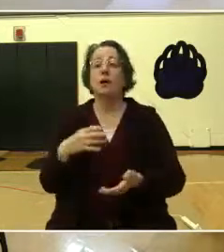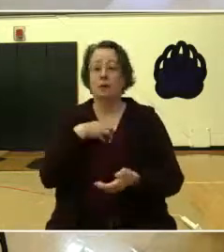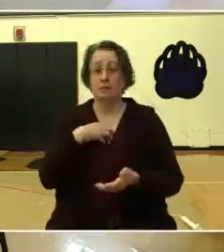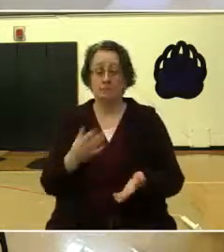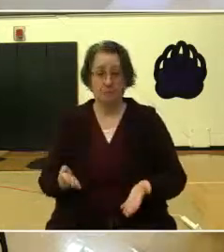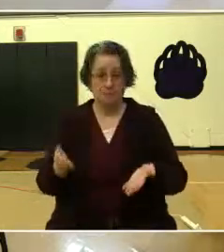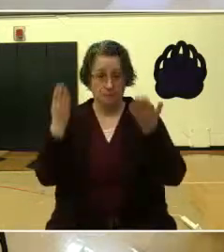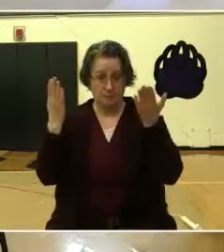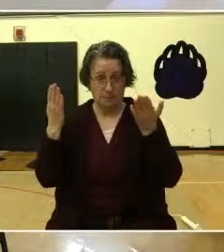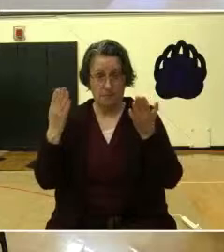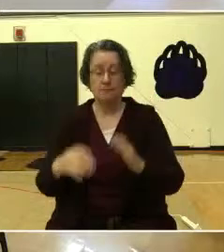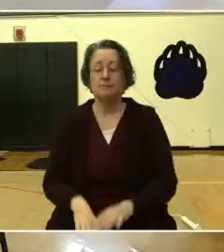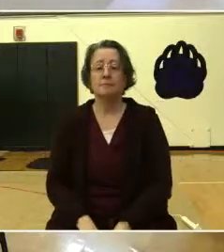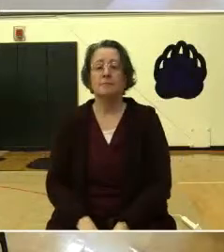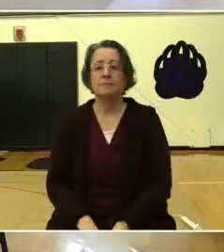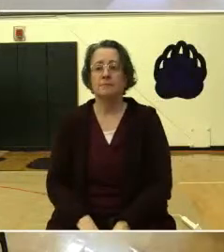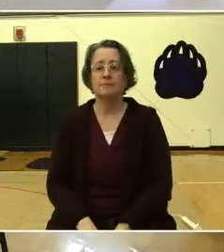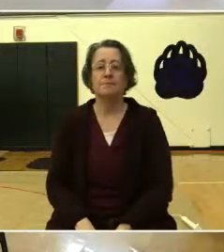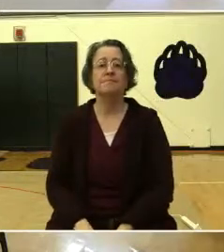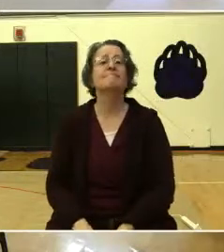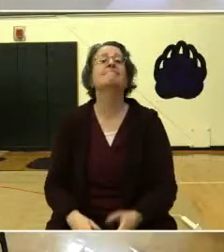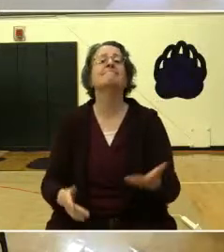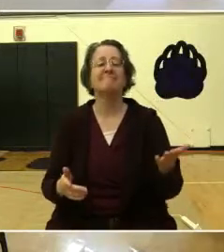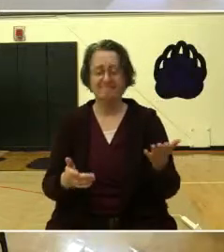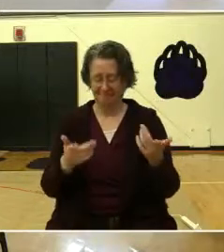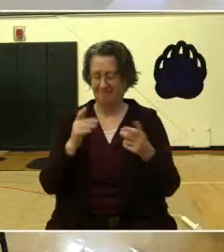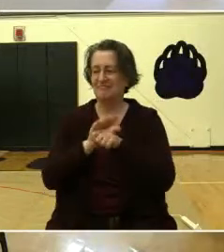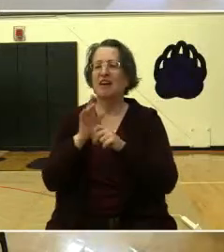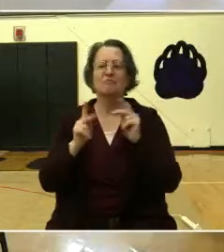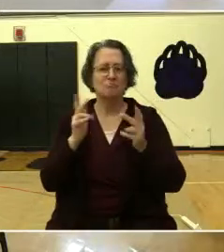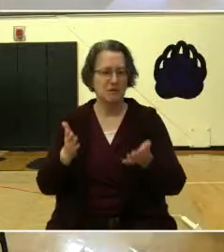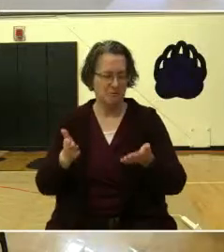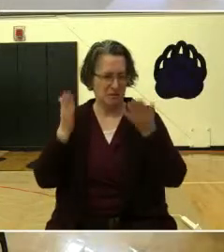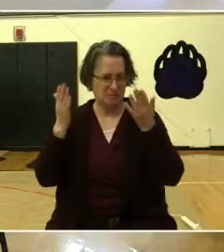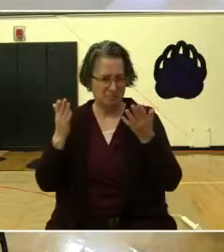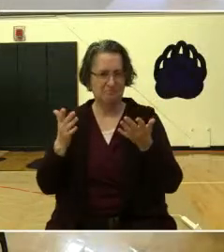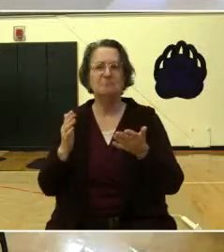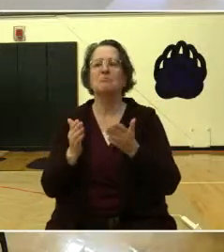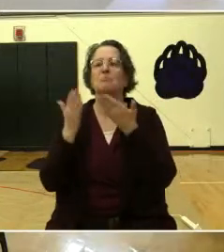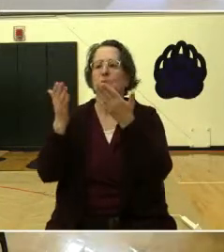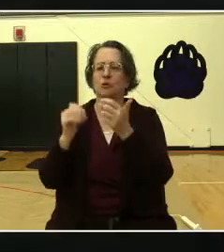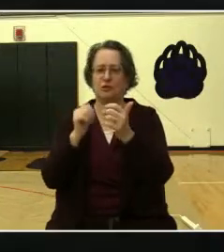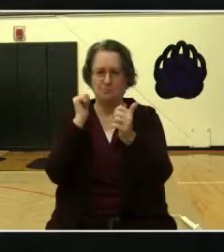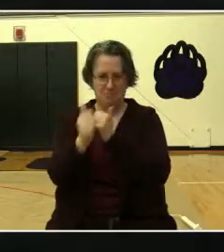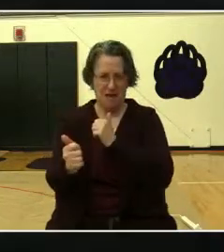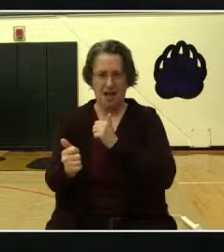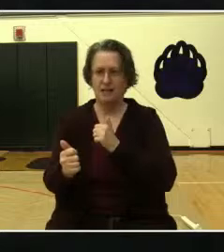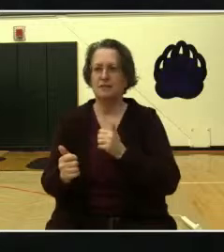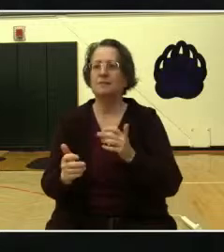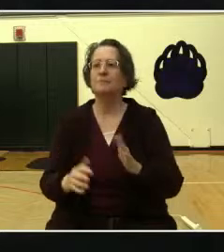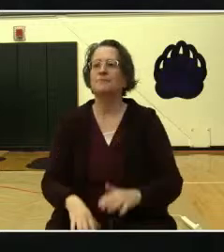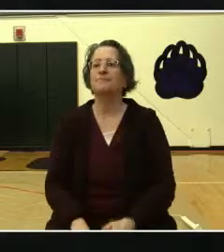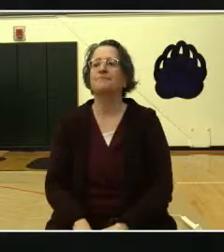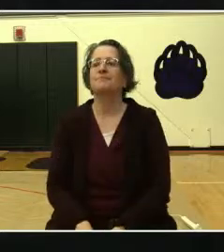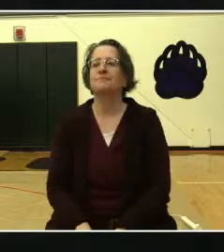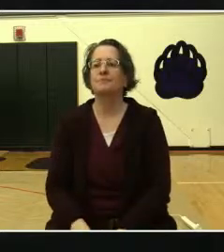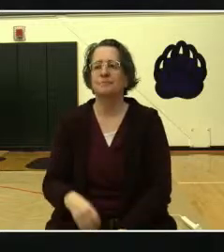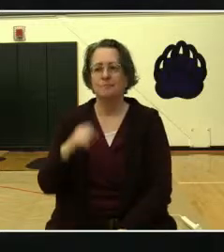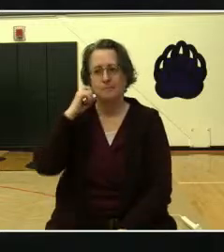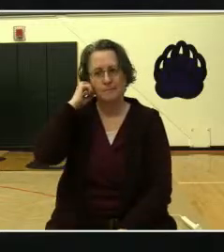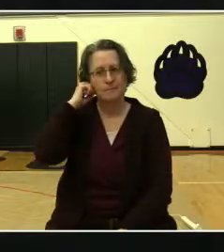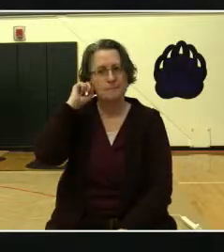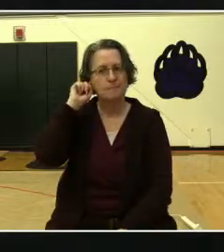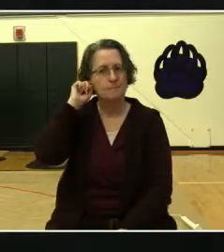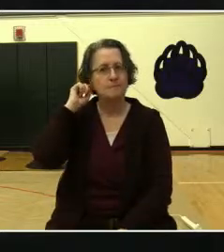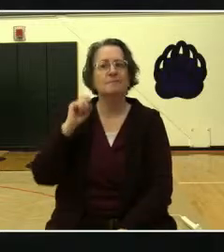and say nay the eyes appear to have it the eyes do have it and you've adopted article six so